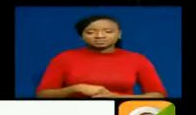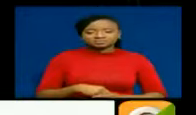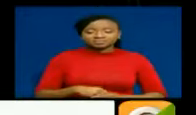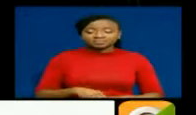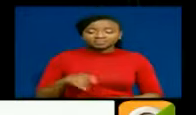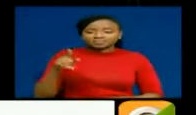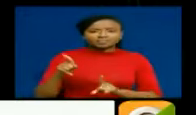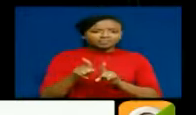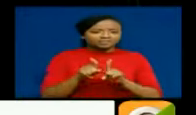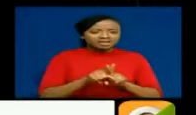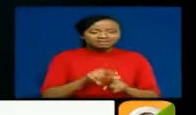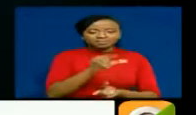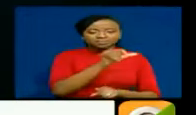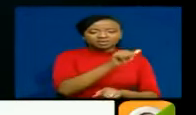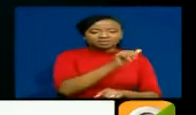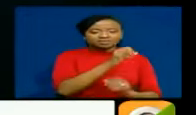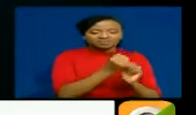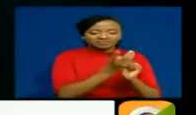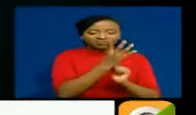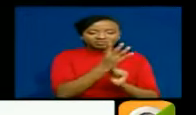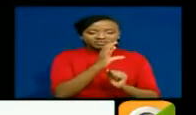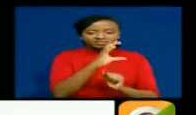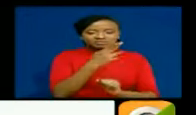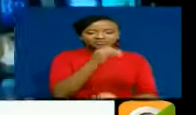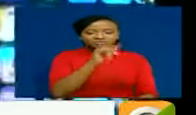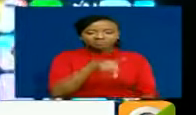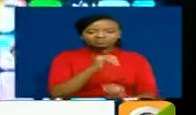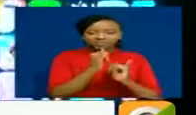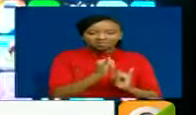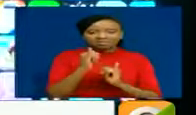and it is similar to the A14 chip in the latest iPhone and iPad Air model.